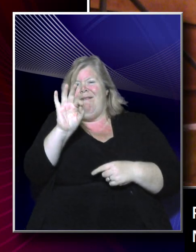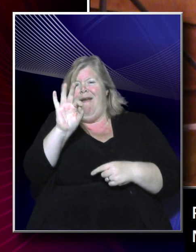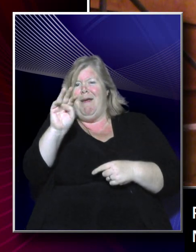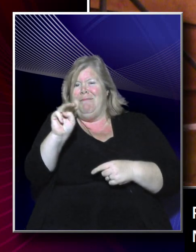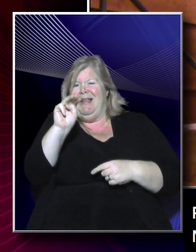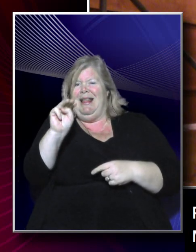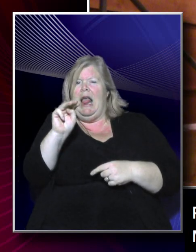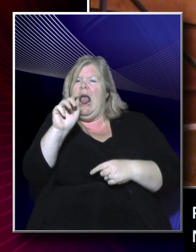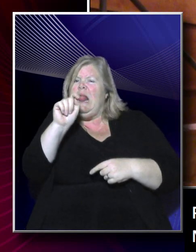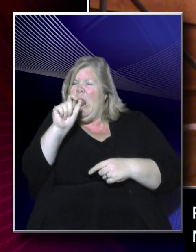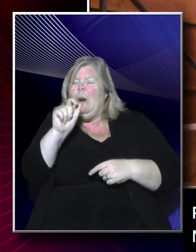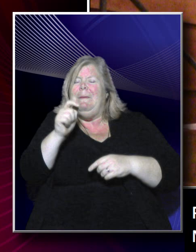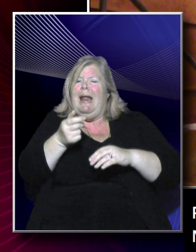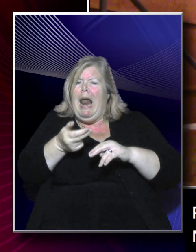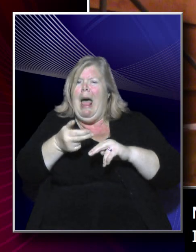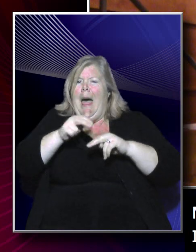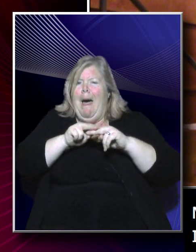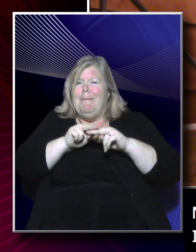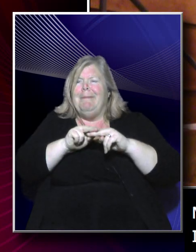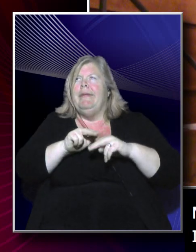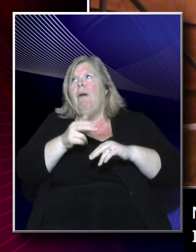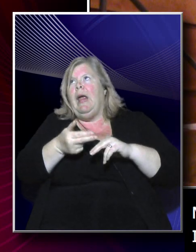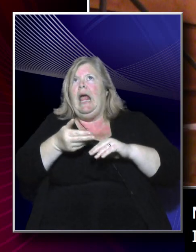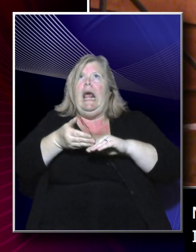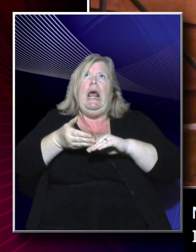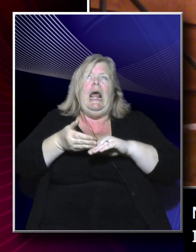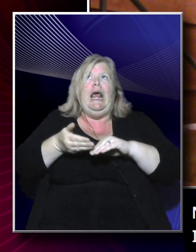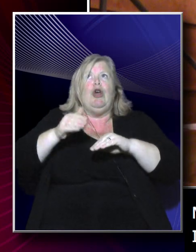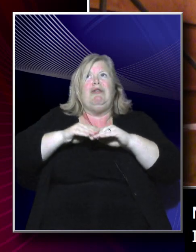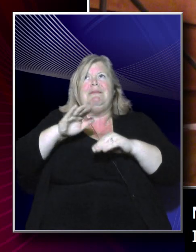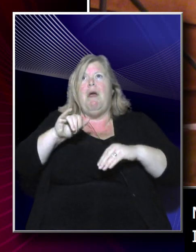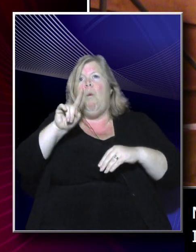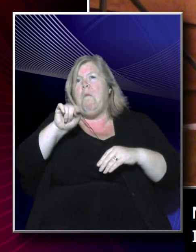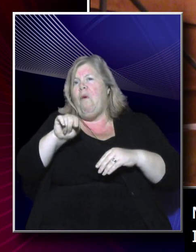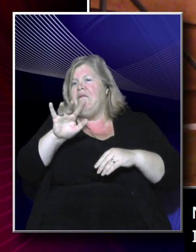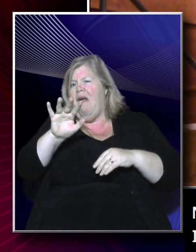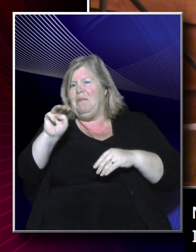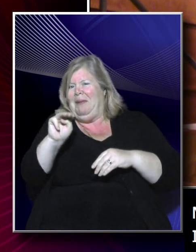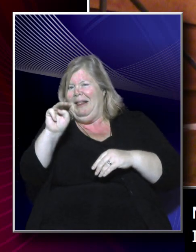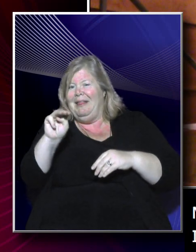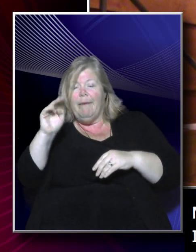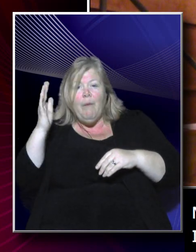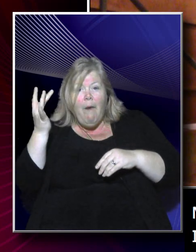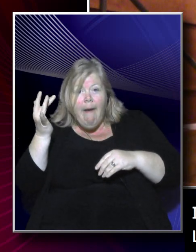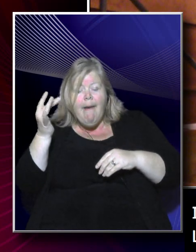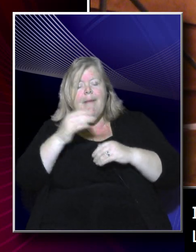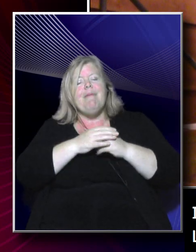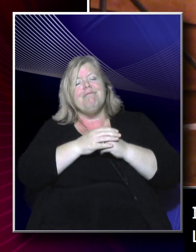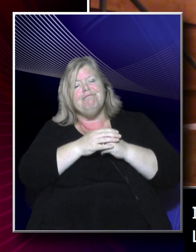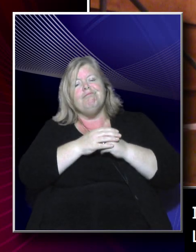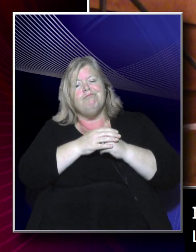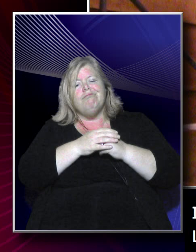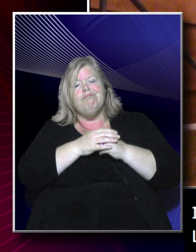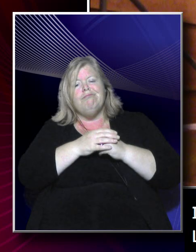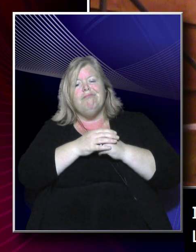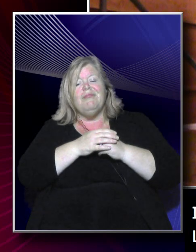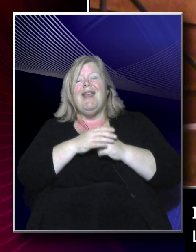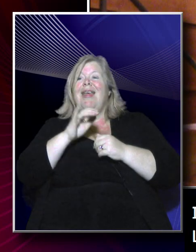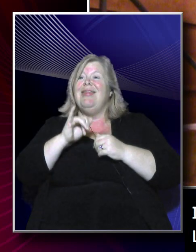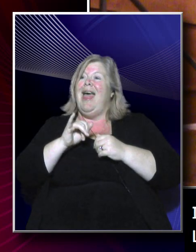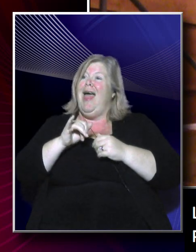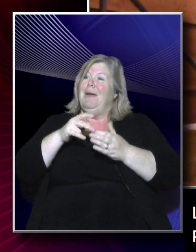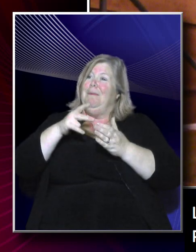slightly up by about $1.5 million in comparison to last year, is mainly due to the increase of the total payroll that I